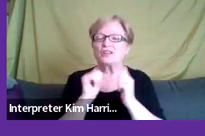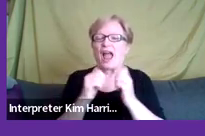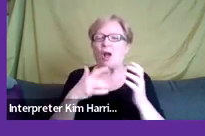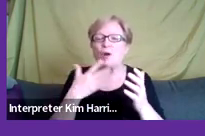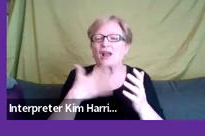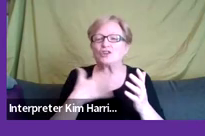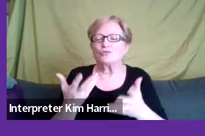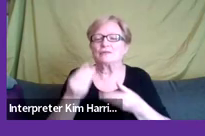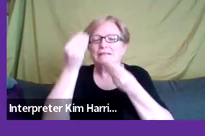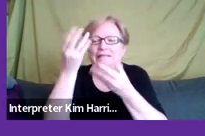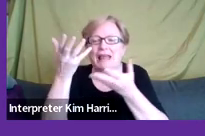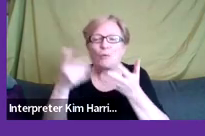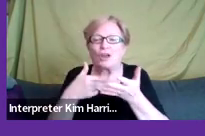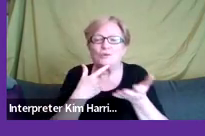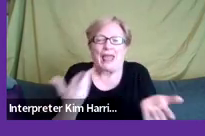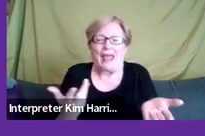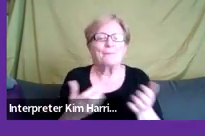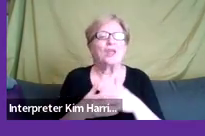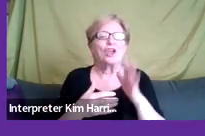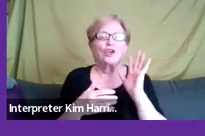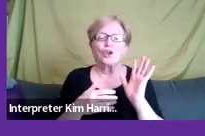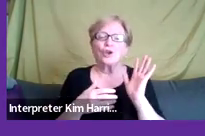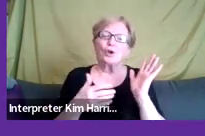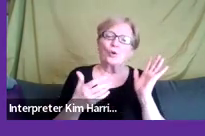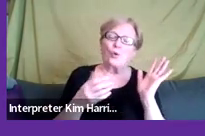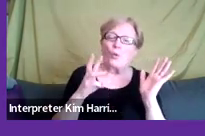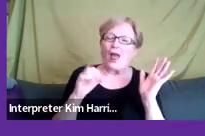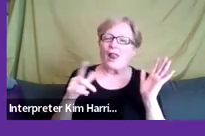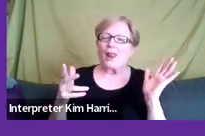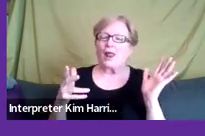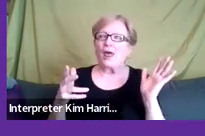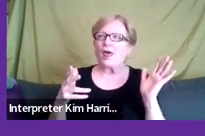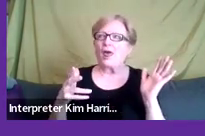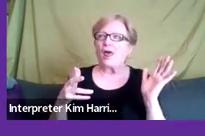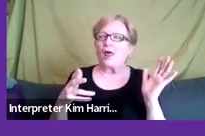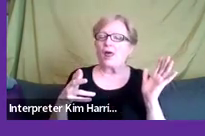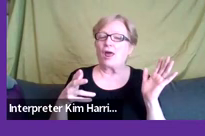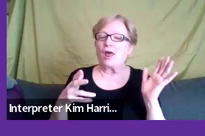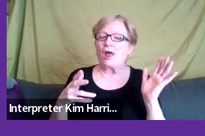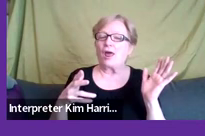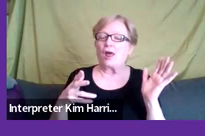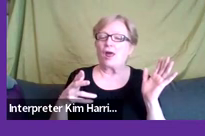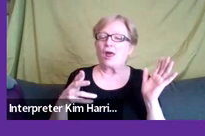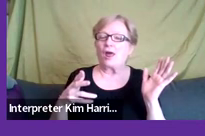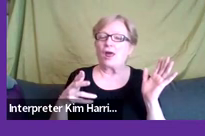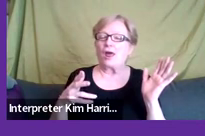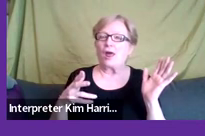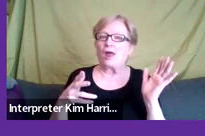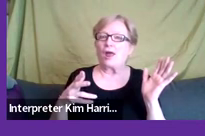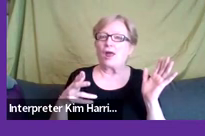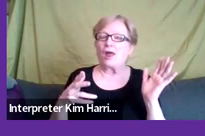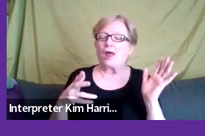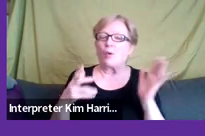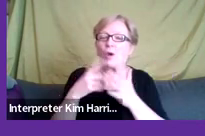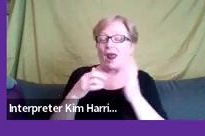I can take that one a little bit. So what I've found